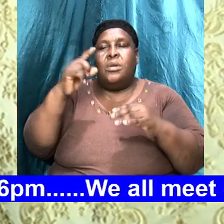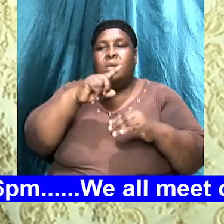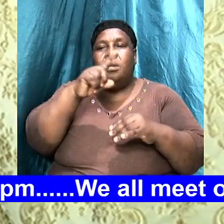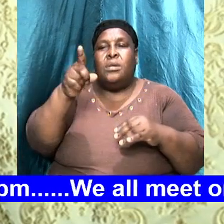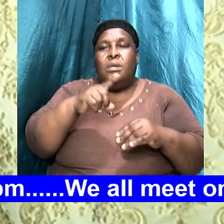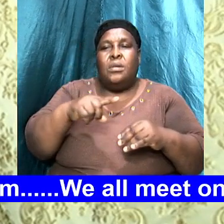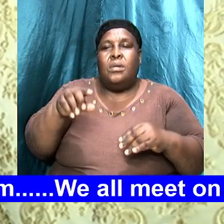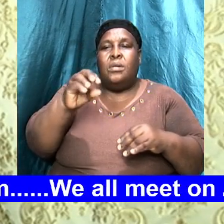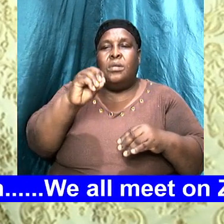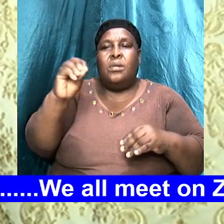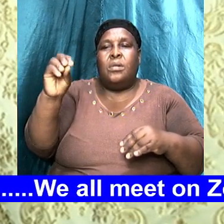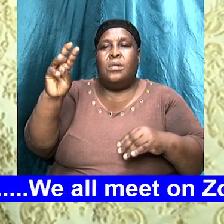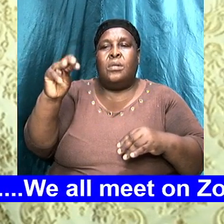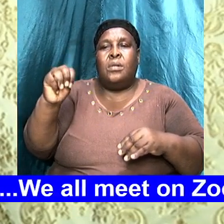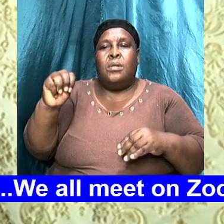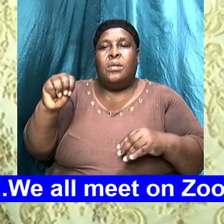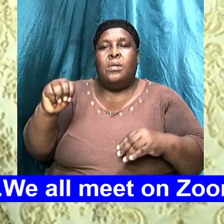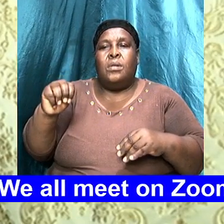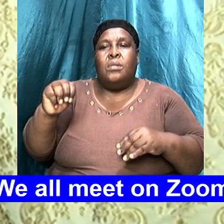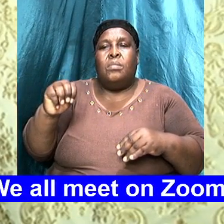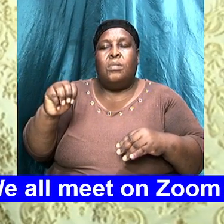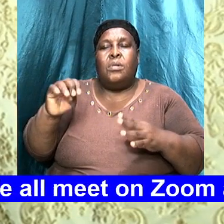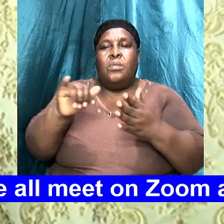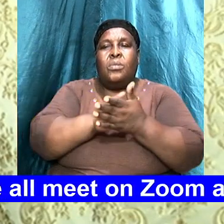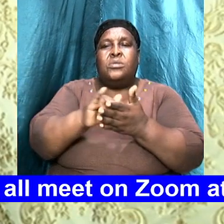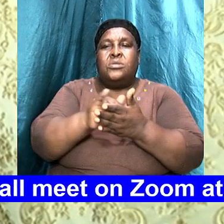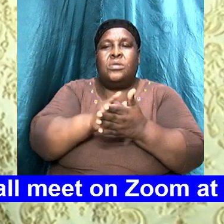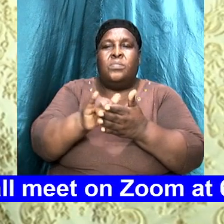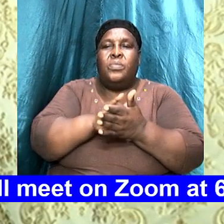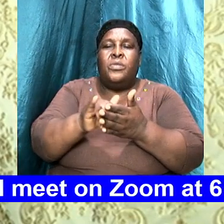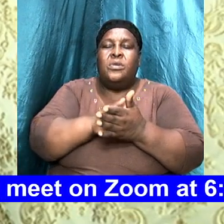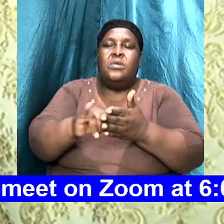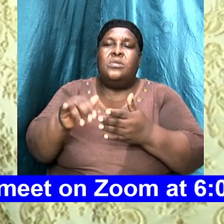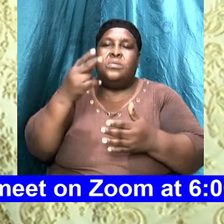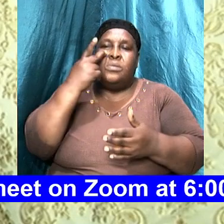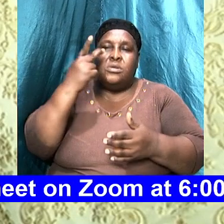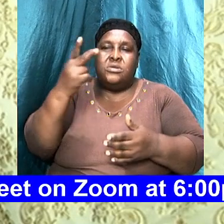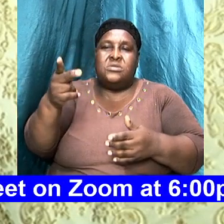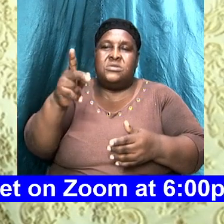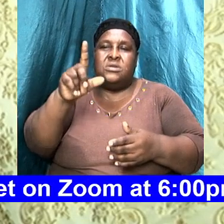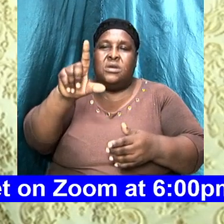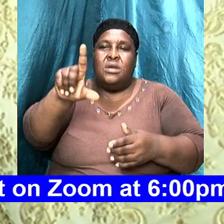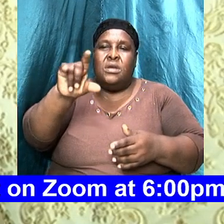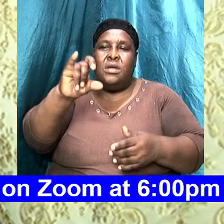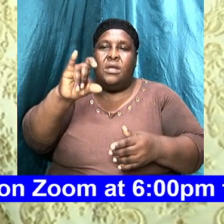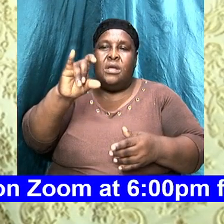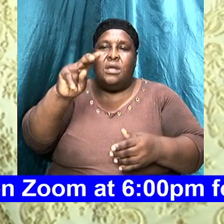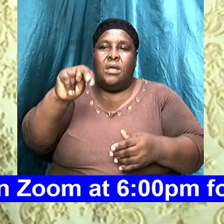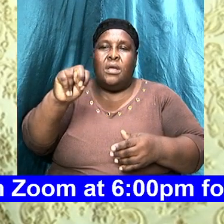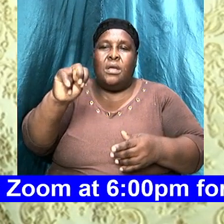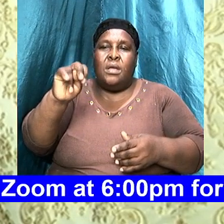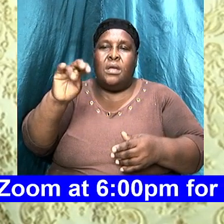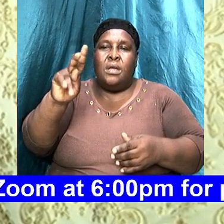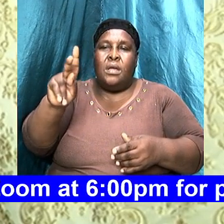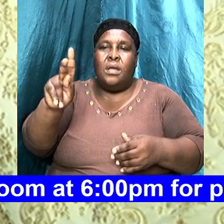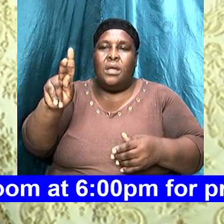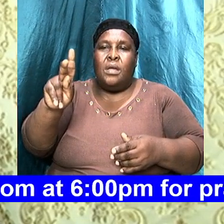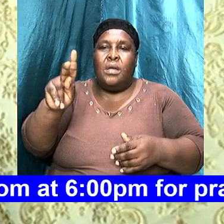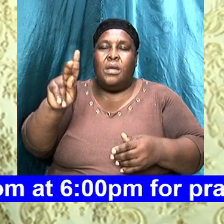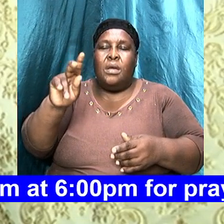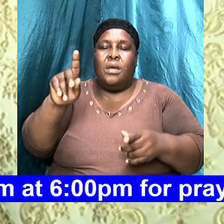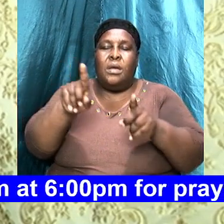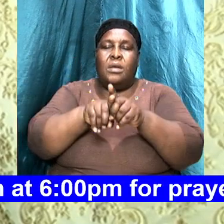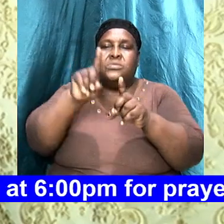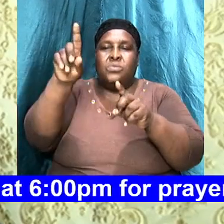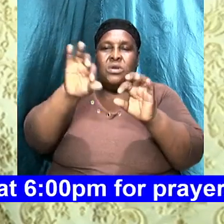the WhatsApp you will see the login so you can just join in and you know let us as one family pray together and you